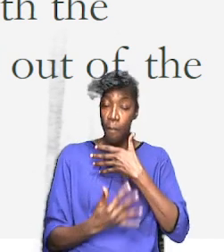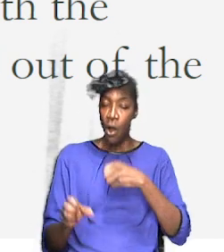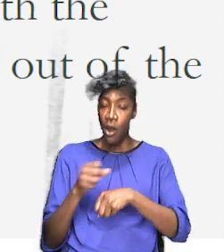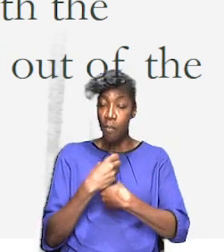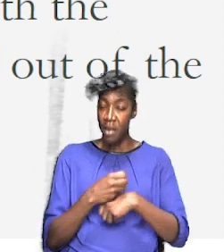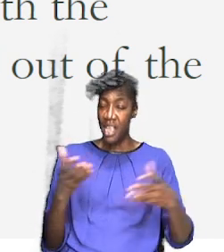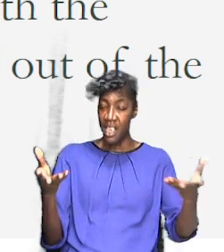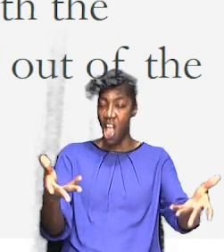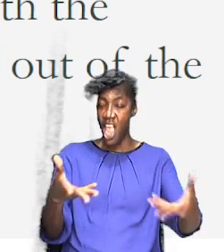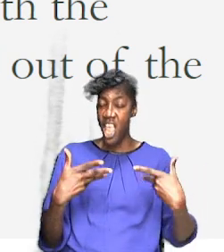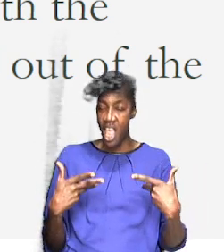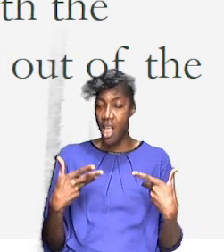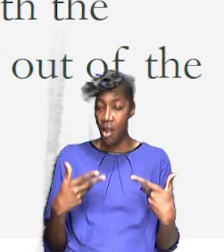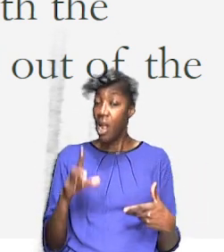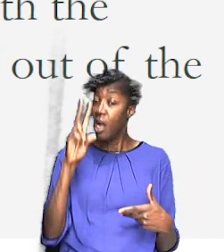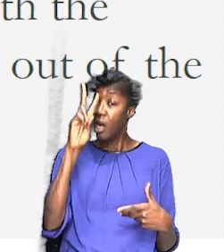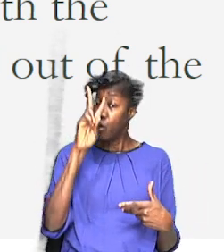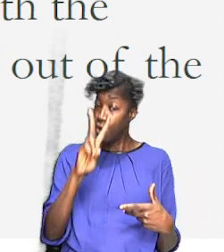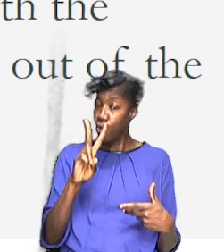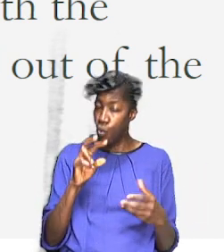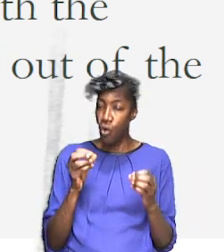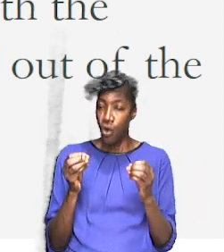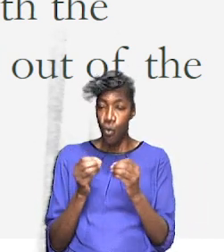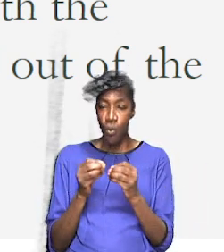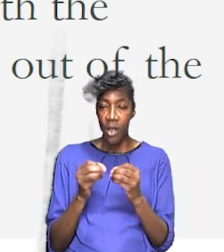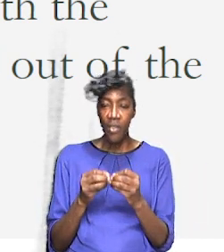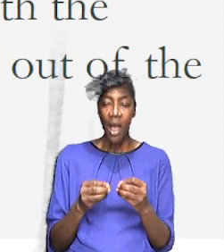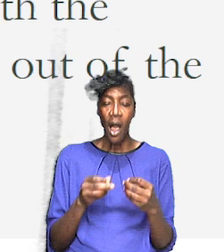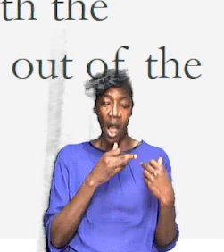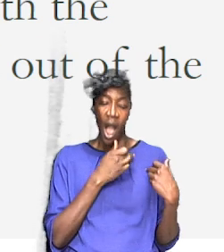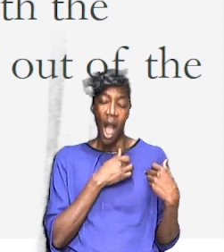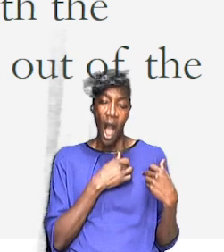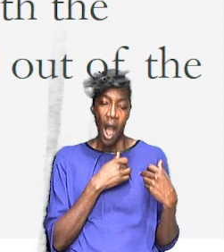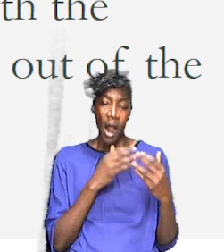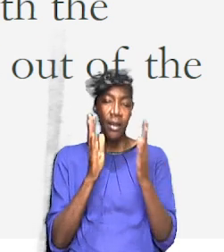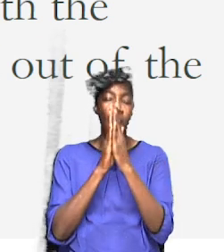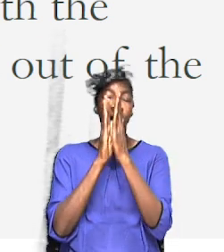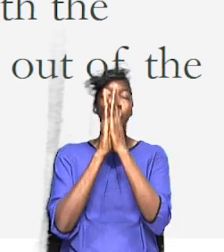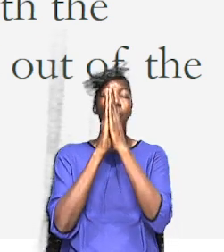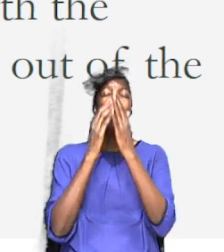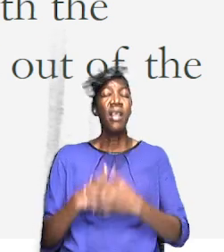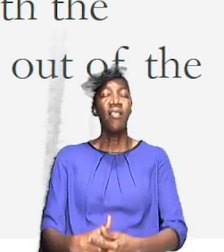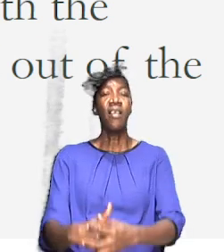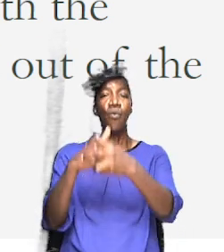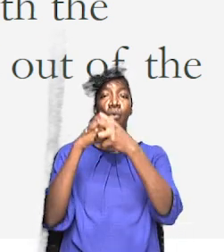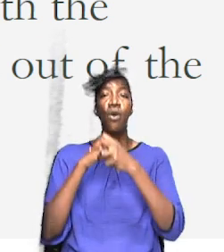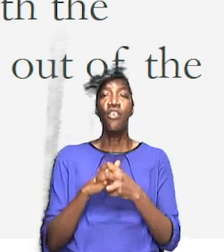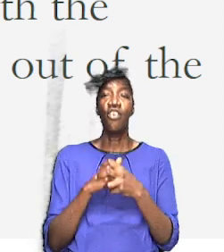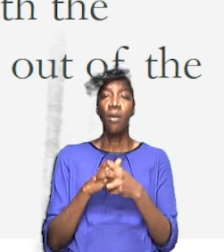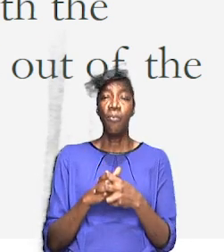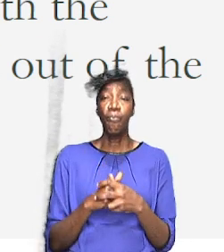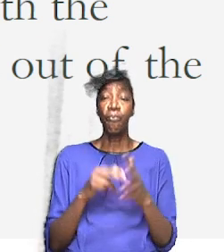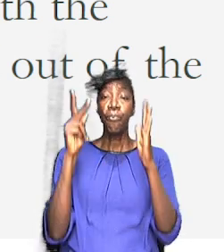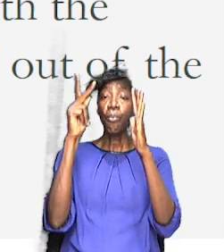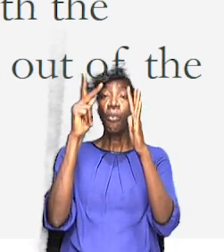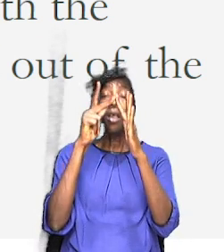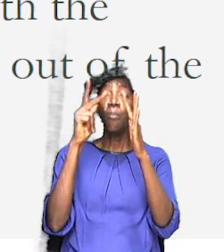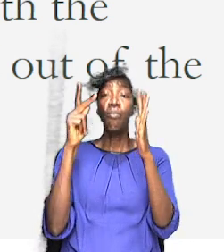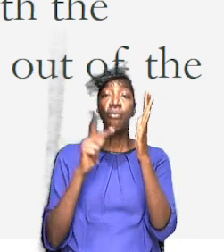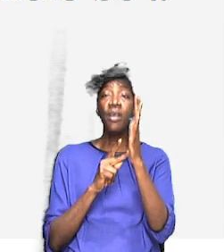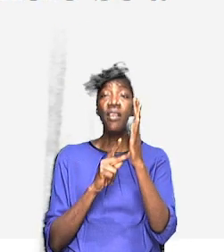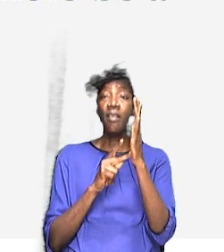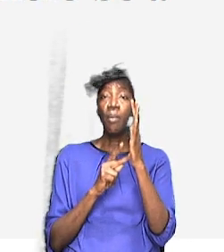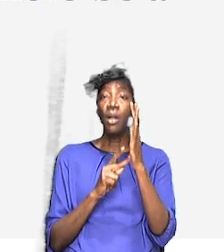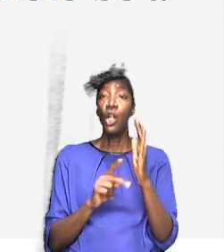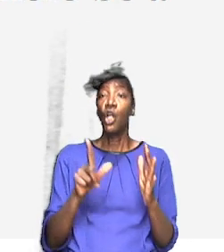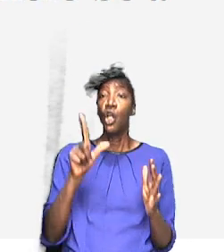here, and two, we must go in there with a heart of praise and worship. Another thing, principle we can learn from this woman is